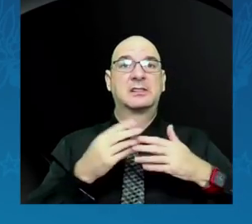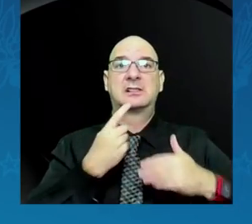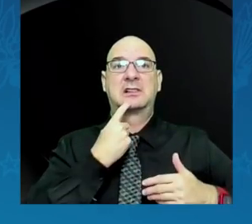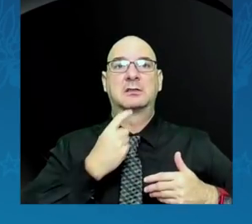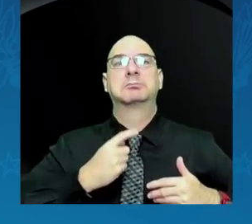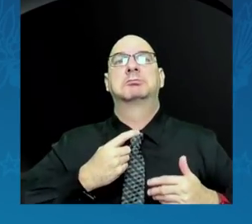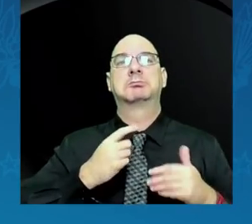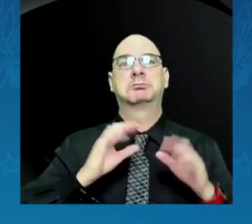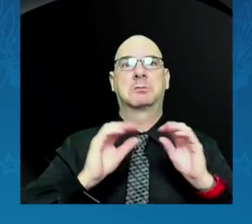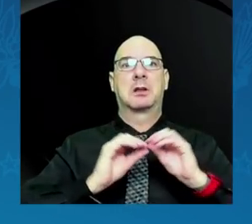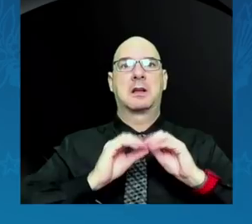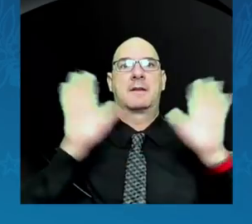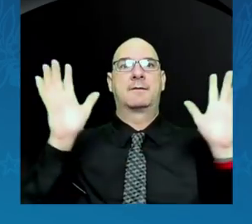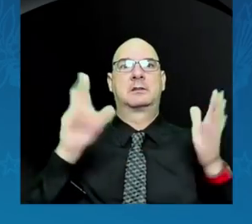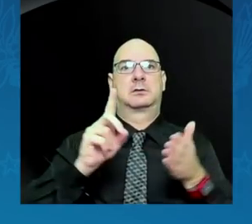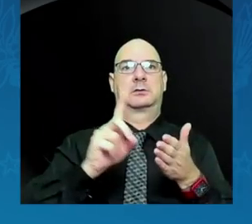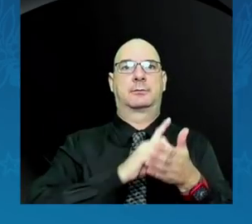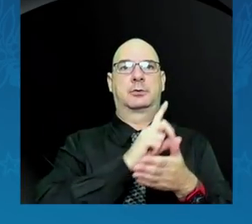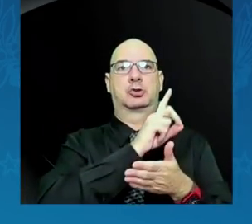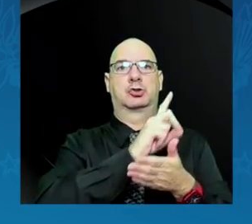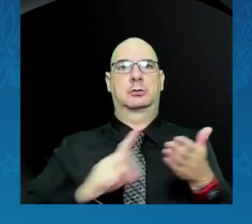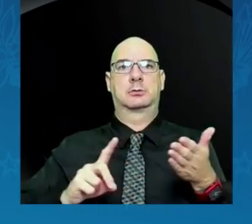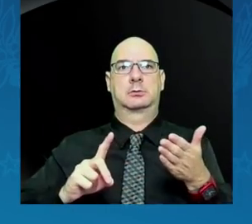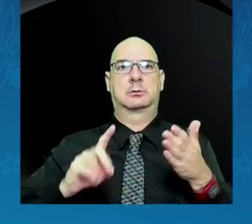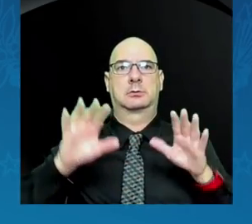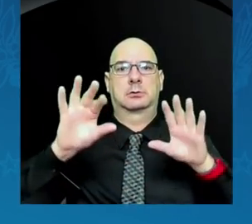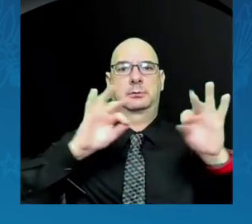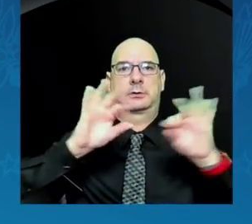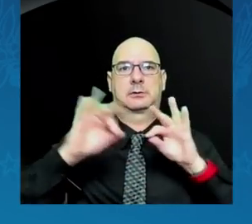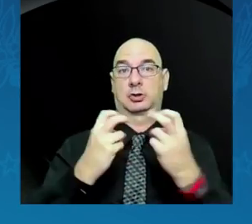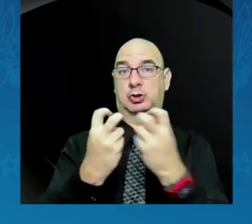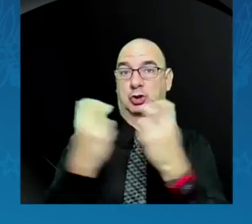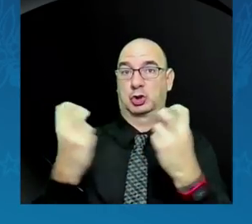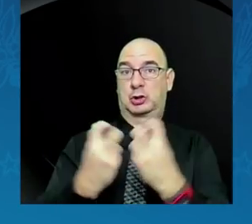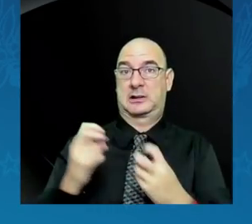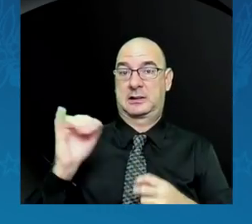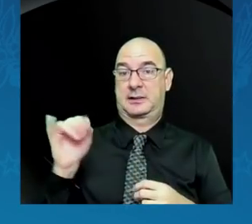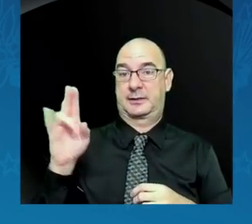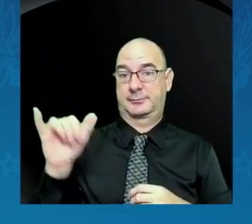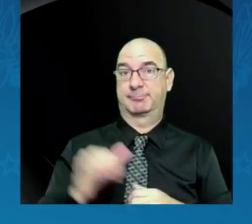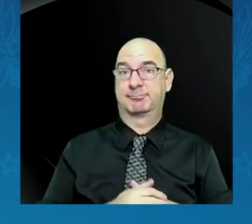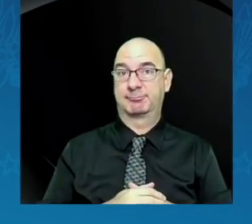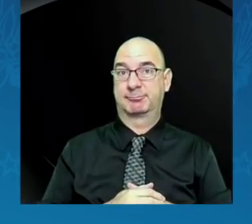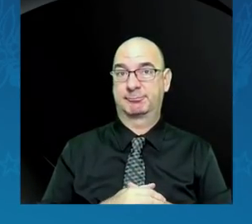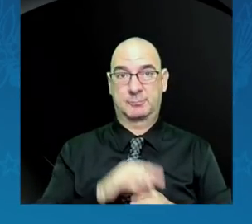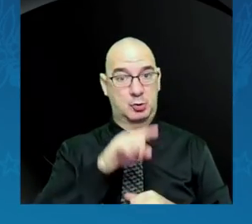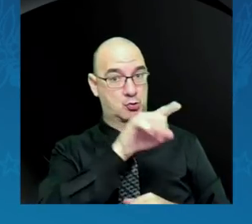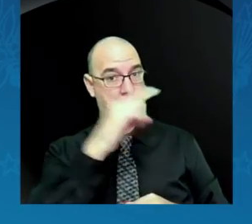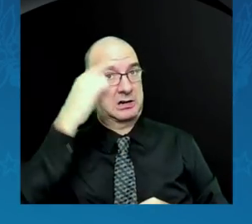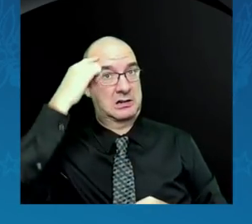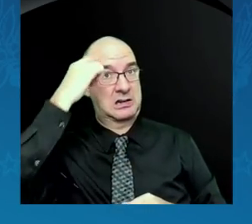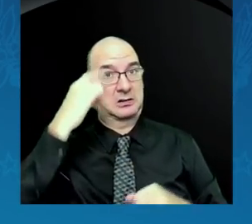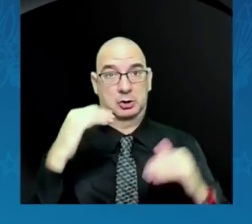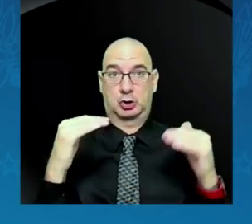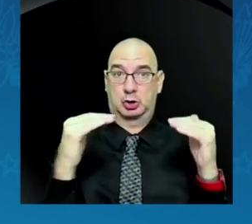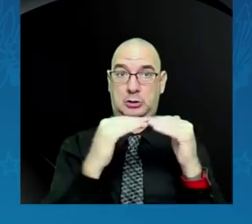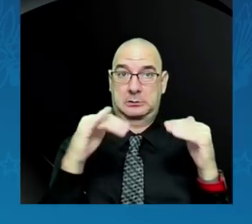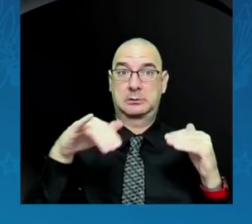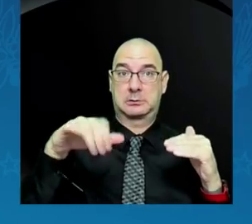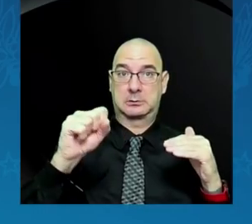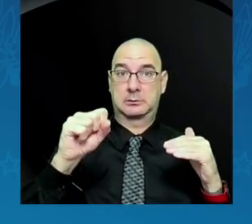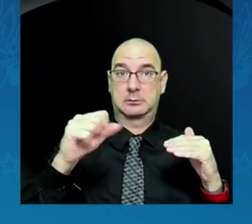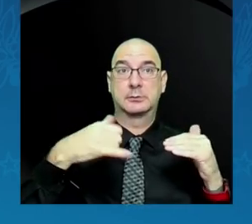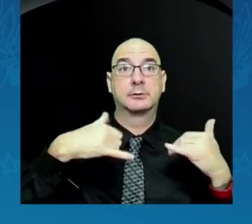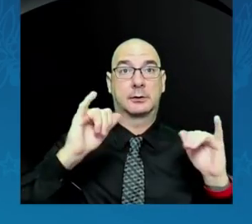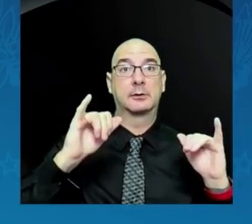in the selection of that jury. So do you believe that justice can still be done? And given the history of jury discrimination in the United States, do you believe that reforms